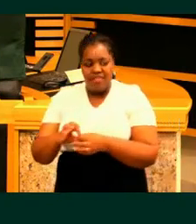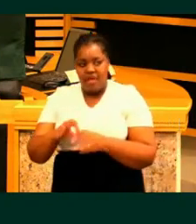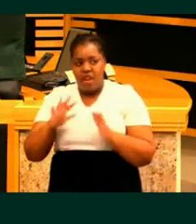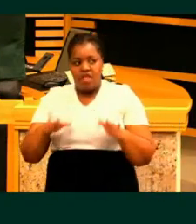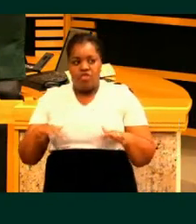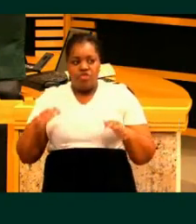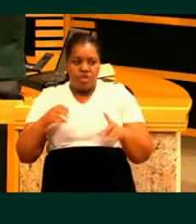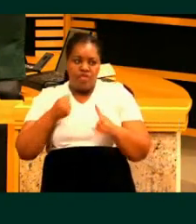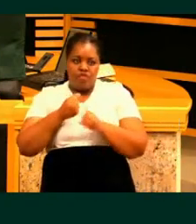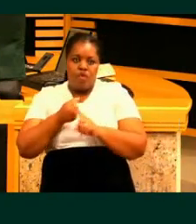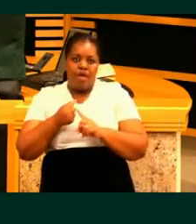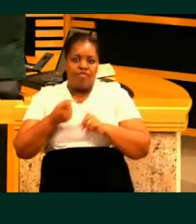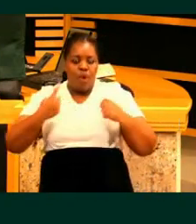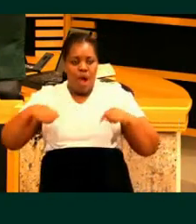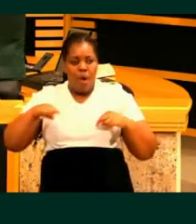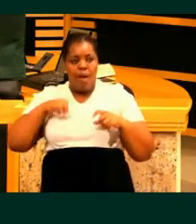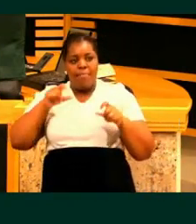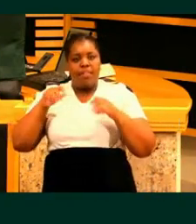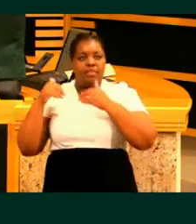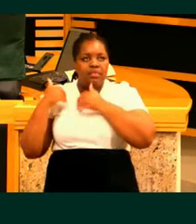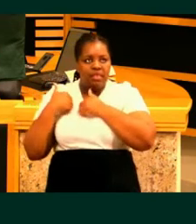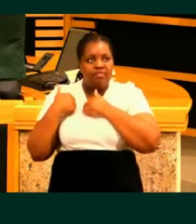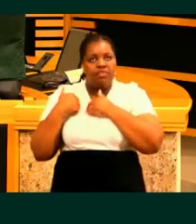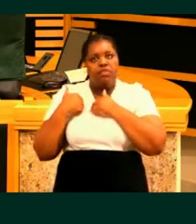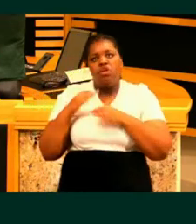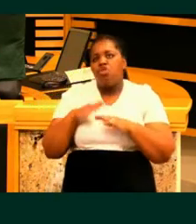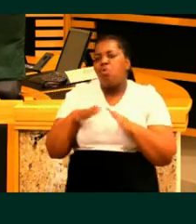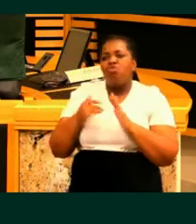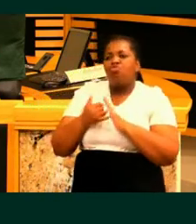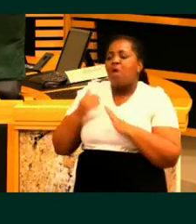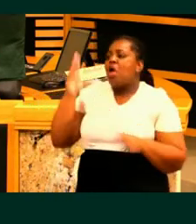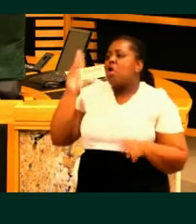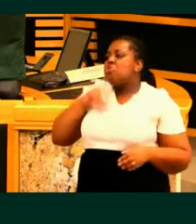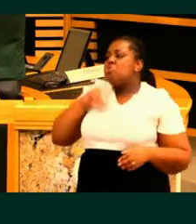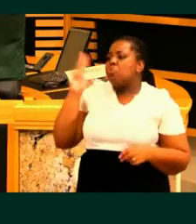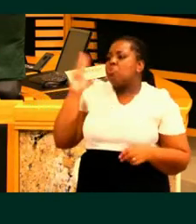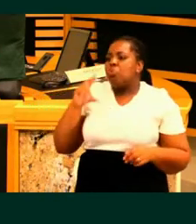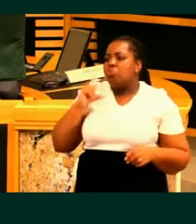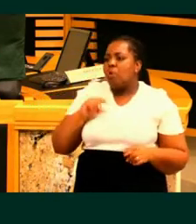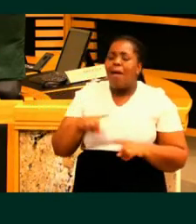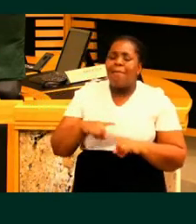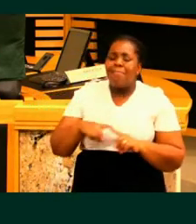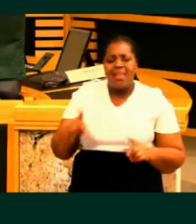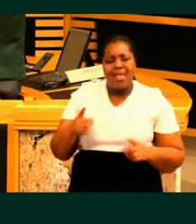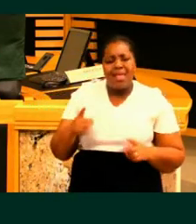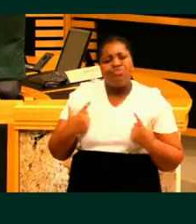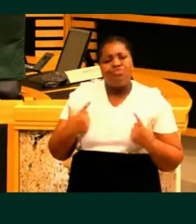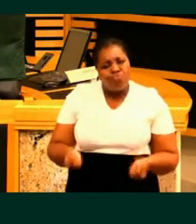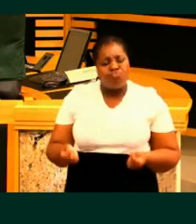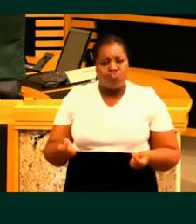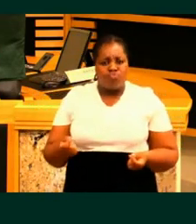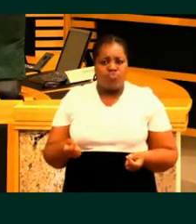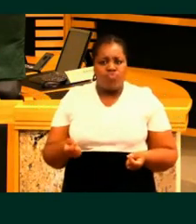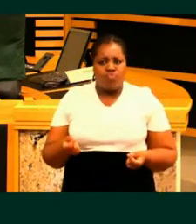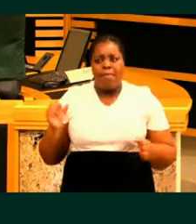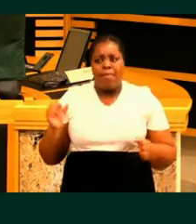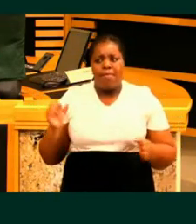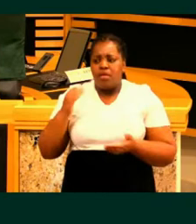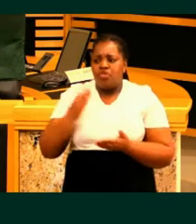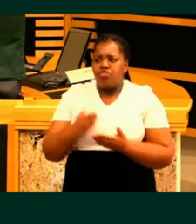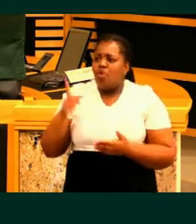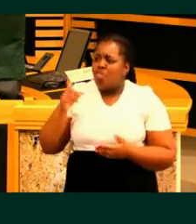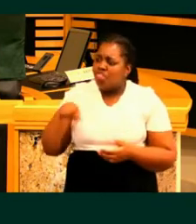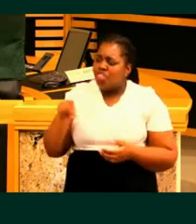to fight for our people's Safety and Security let's not just talk the talk but let's walk the walk and keep these